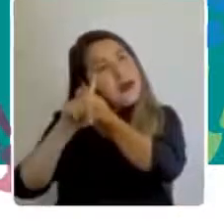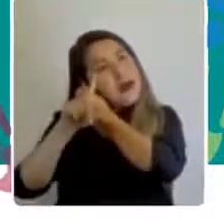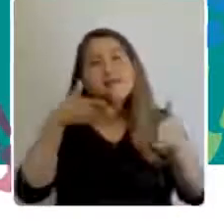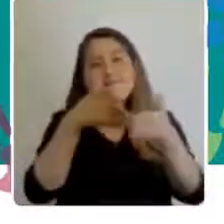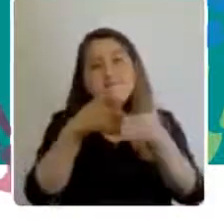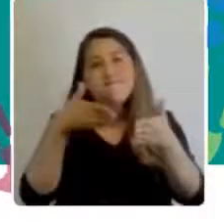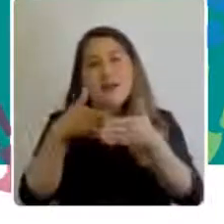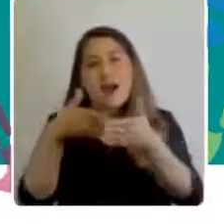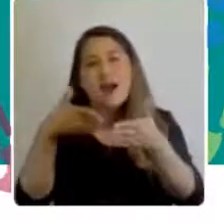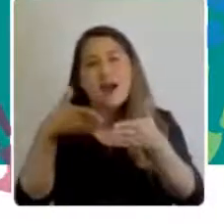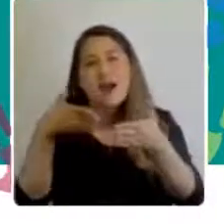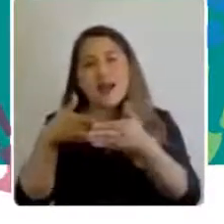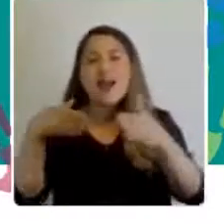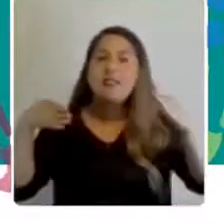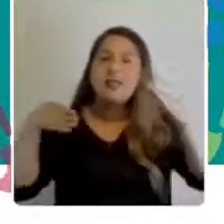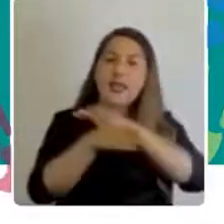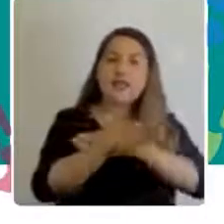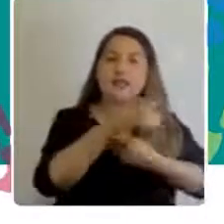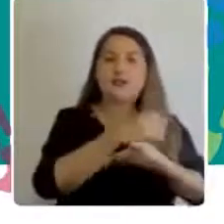acceso?